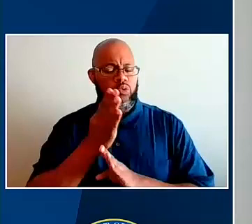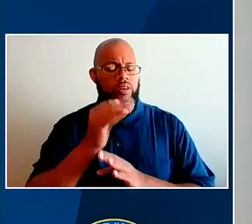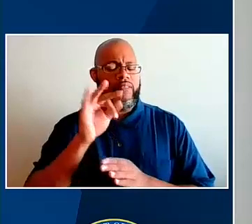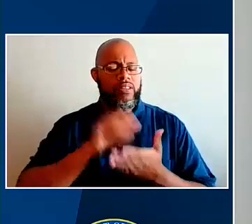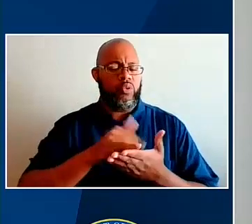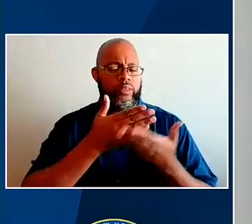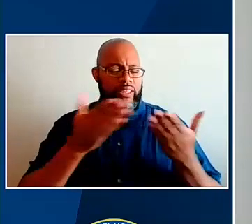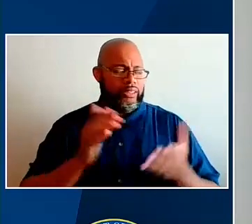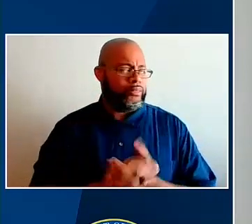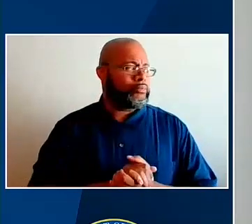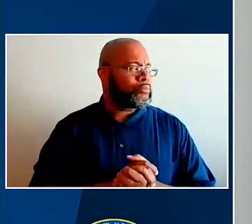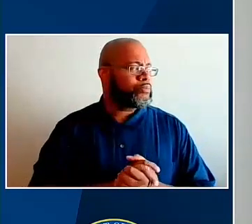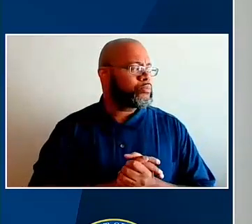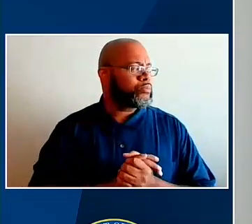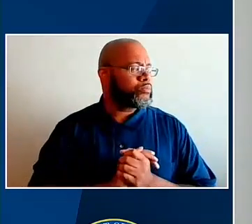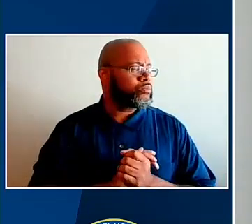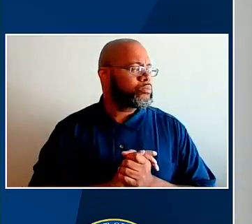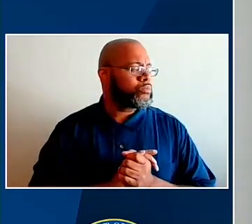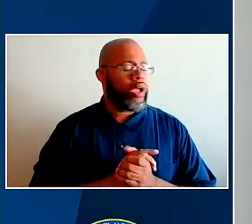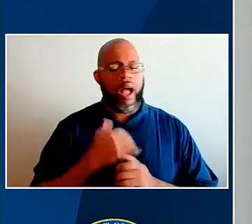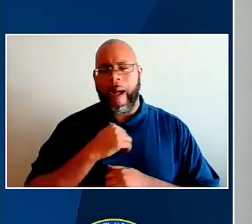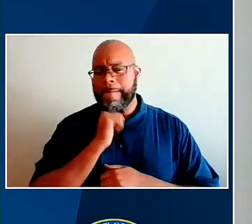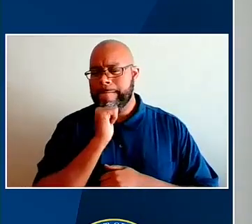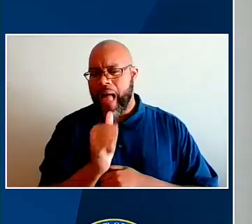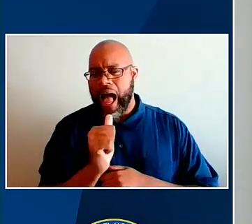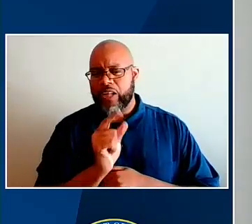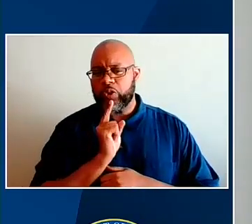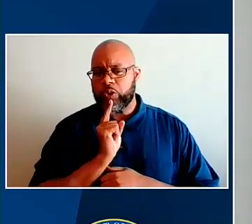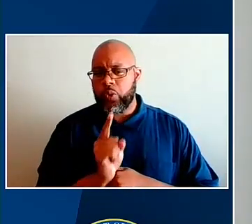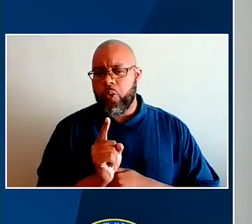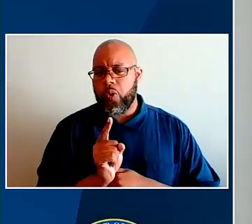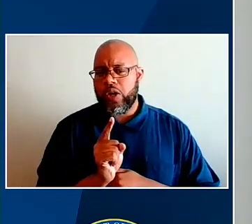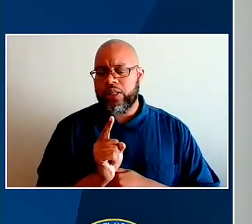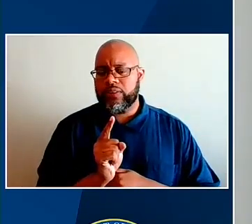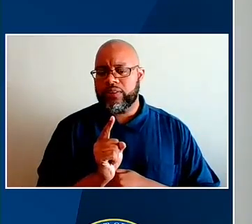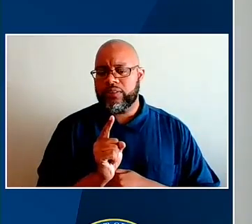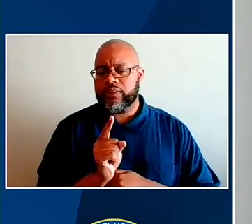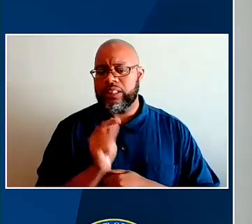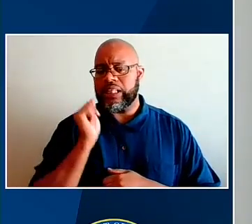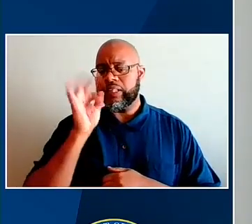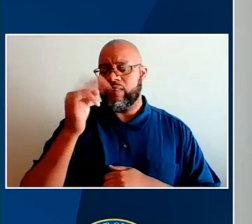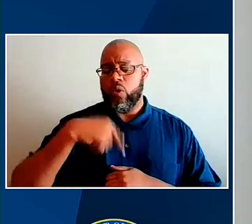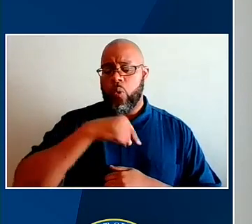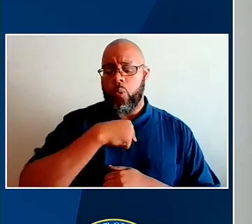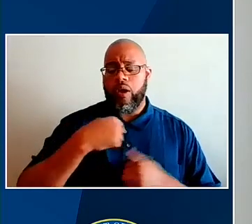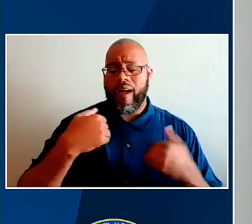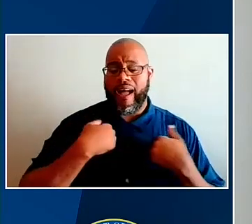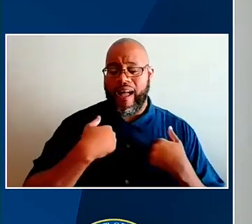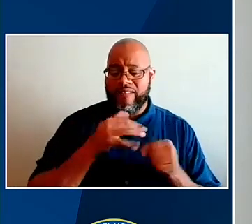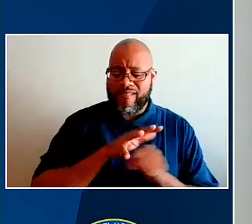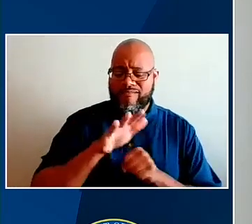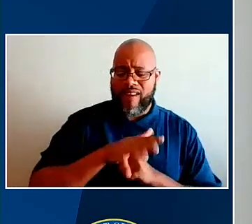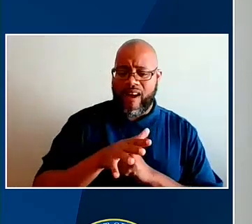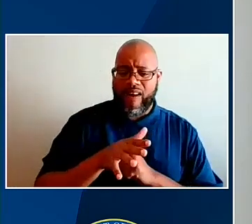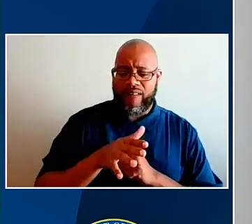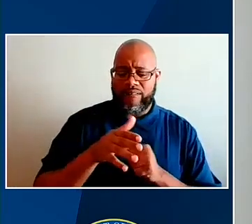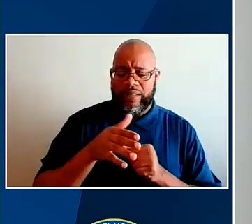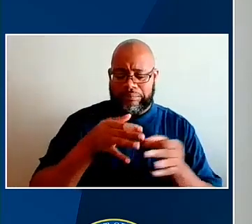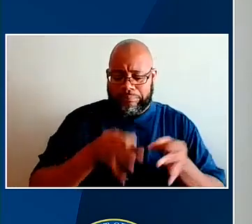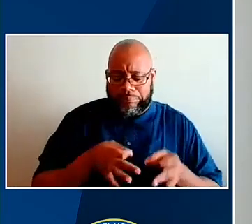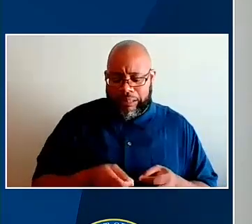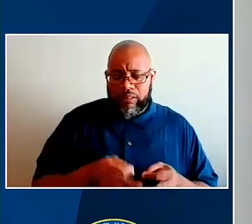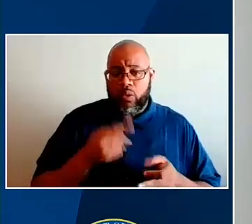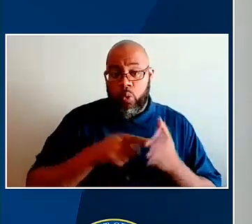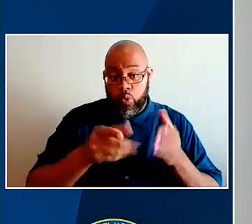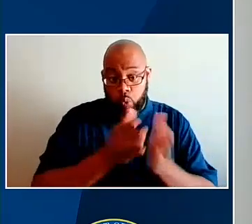items. I'm not sure if we have enough of a breakdown for what you requested,